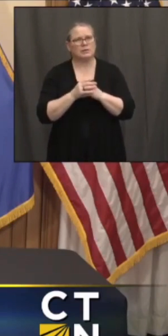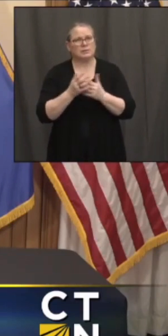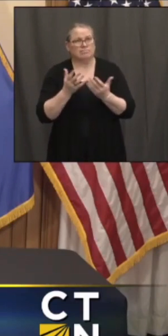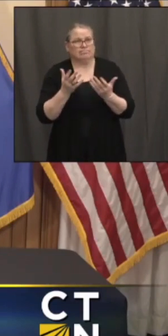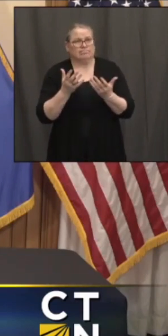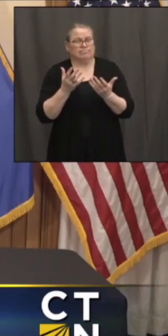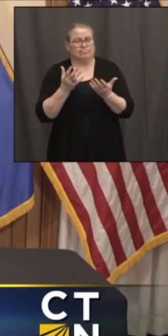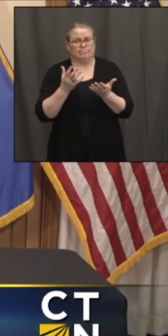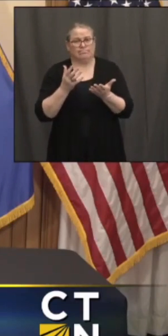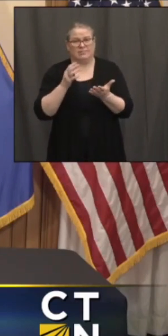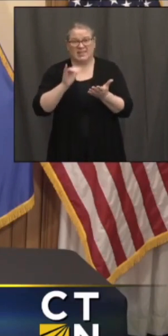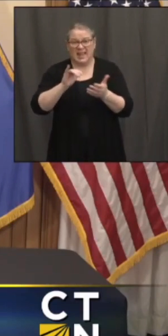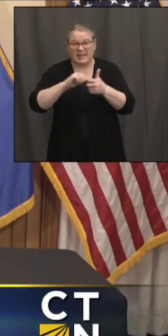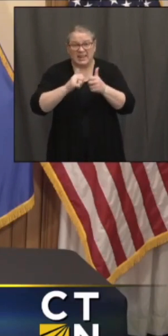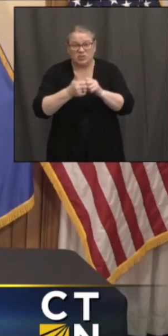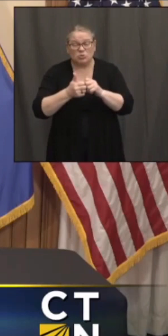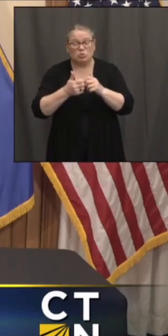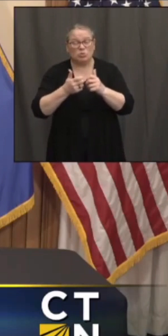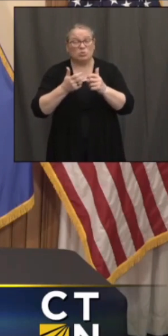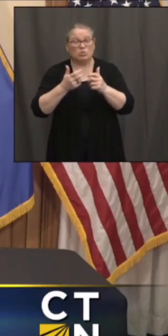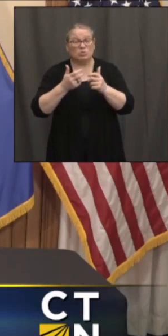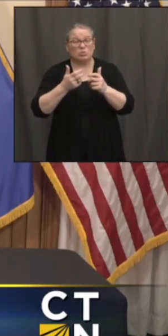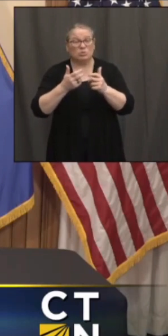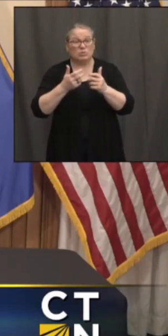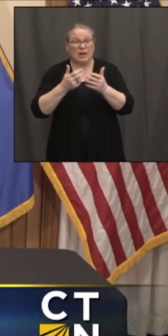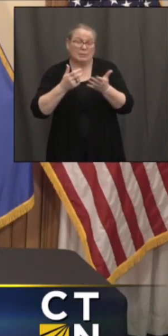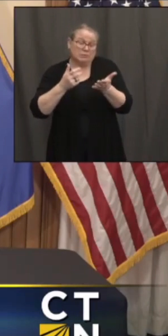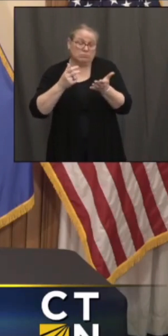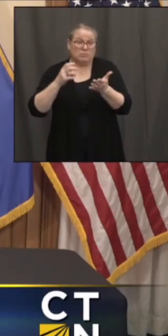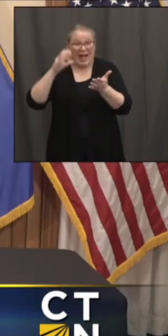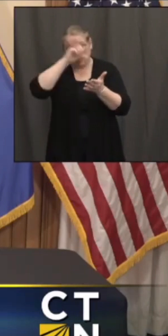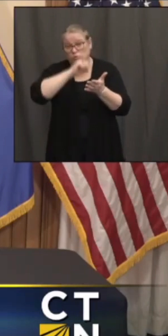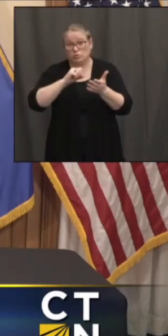of solvents. I wouldn't imagine it is, but